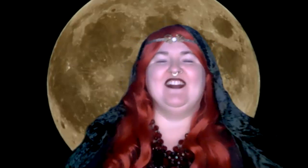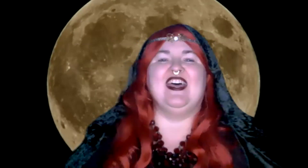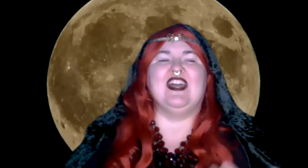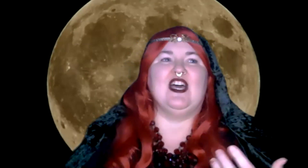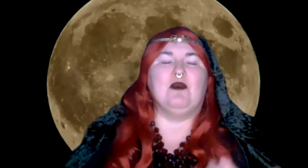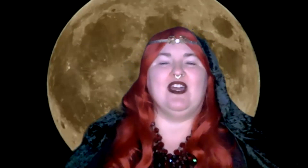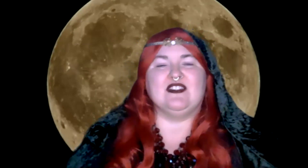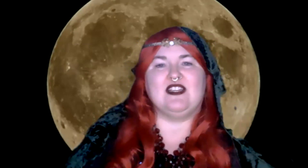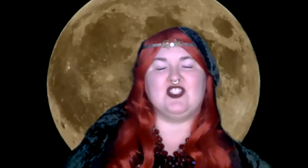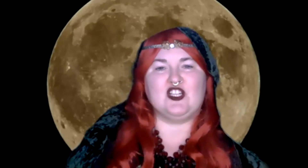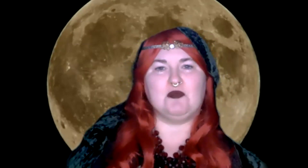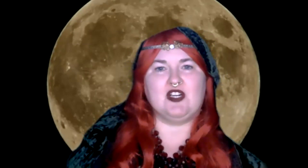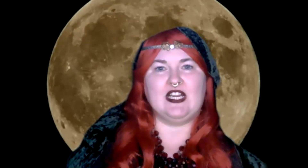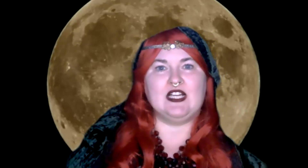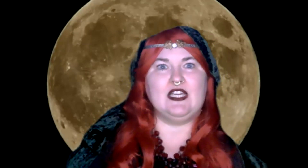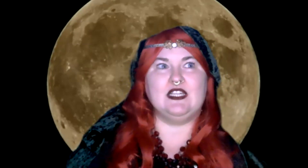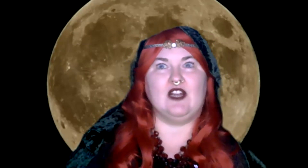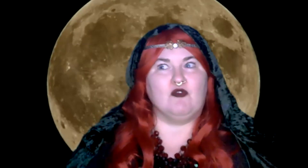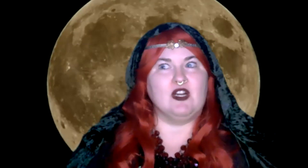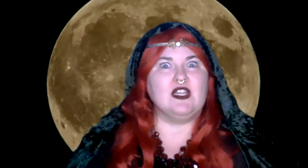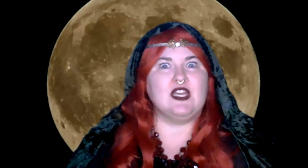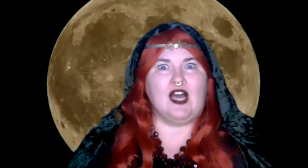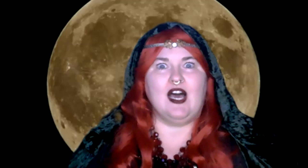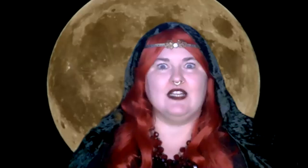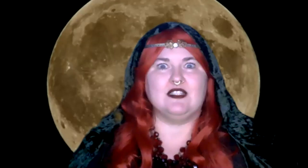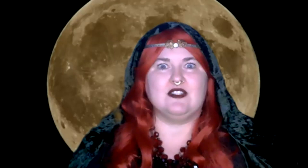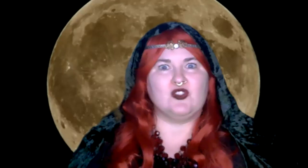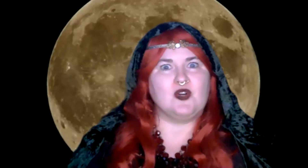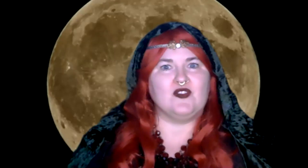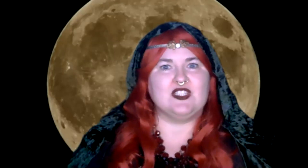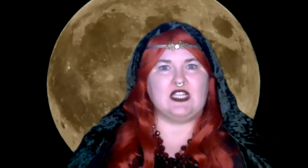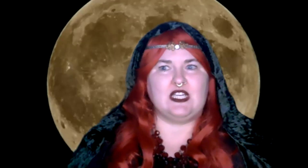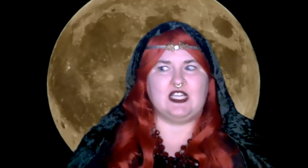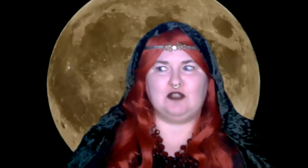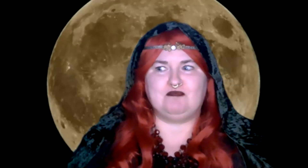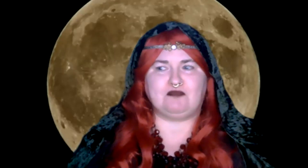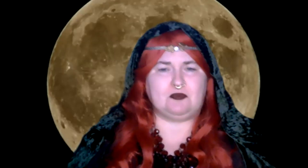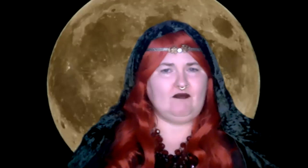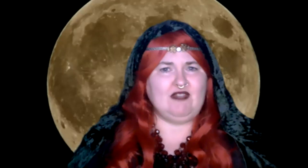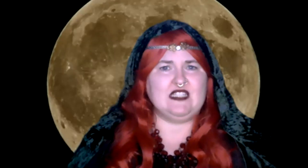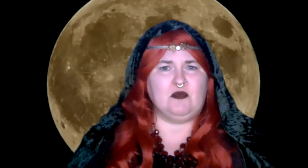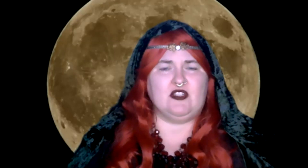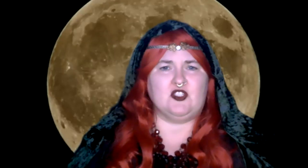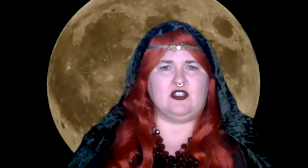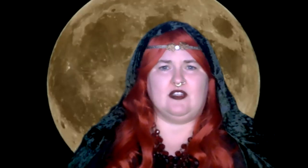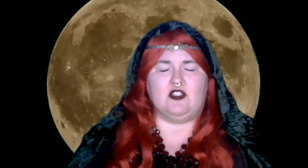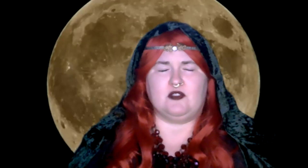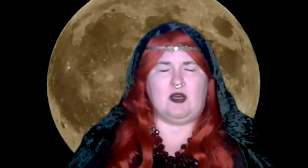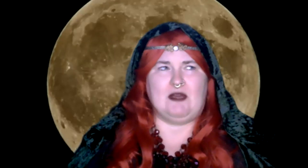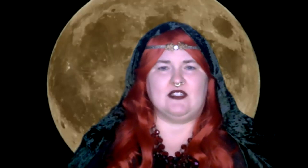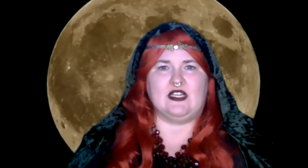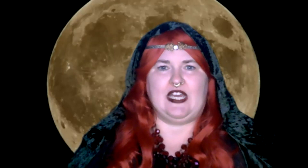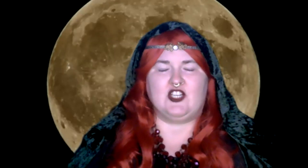And then I went and studied Shakespeare in England and really got to sort of see some of this